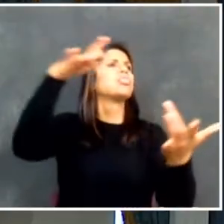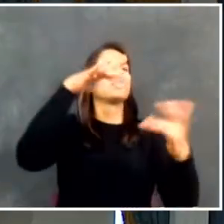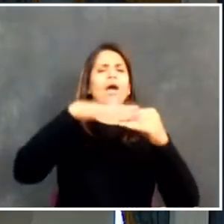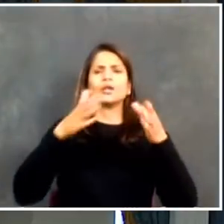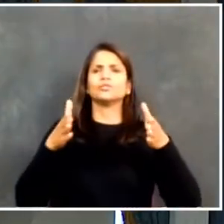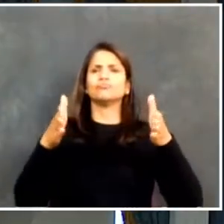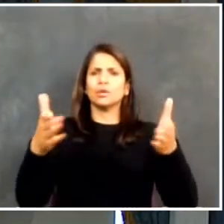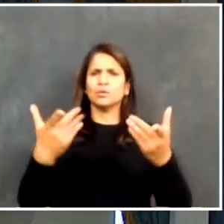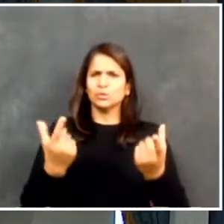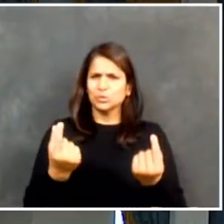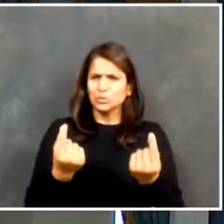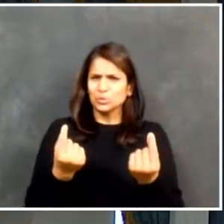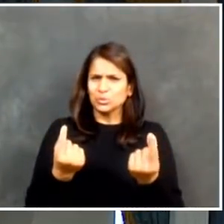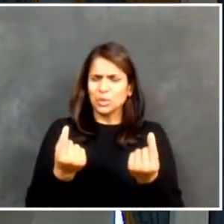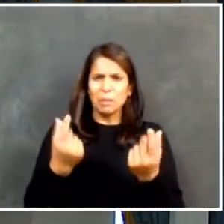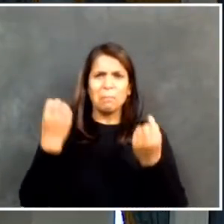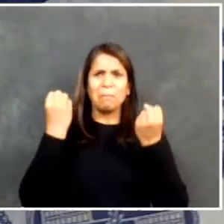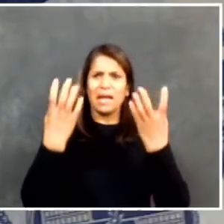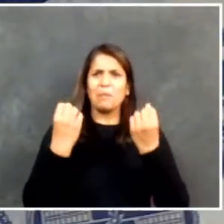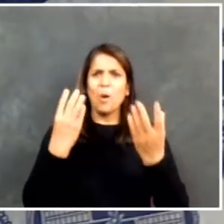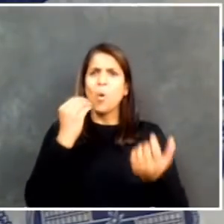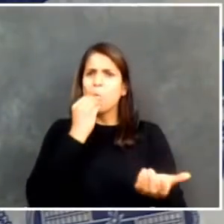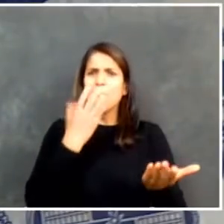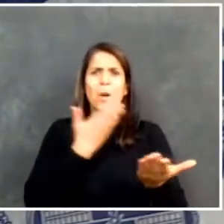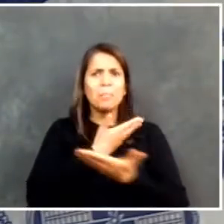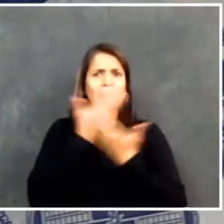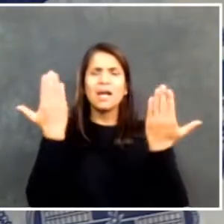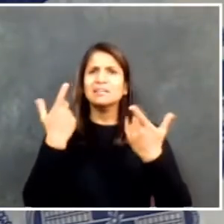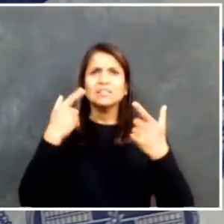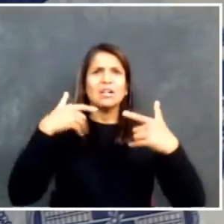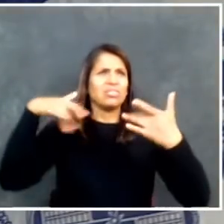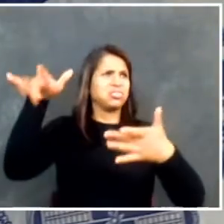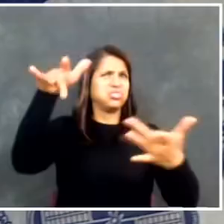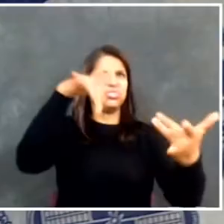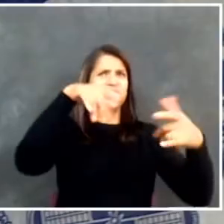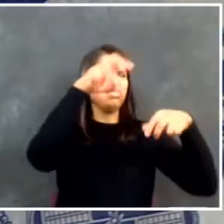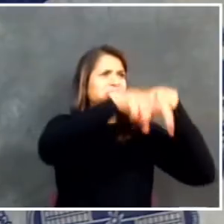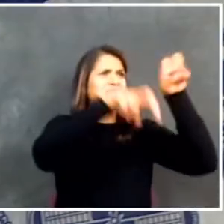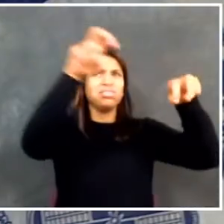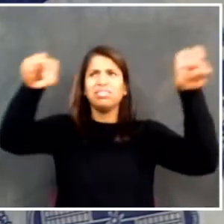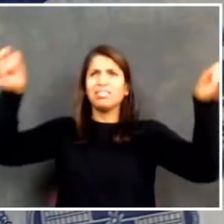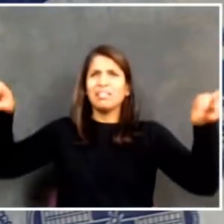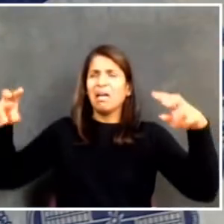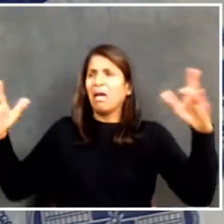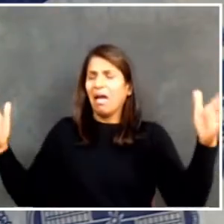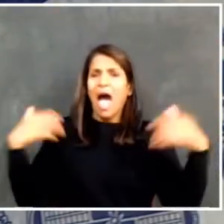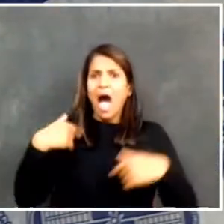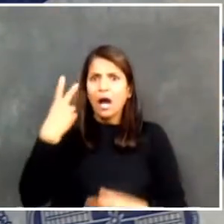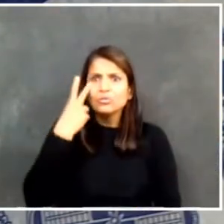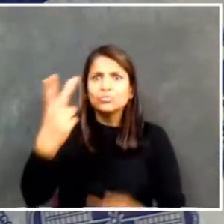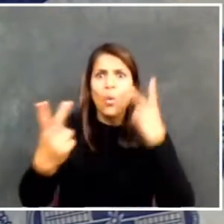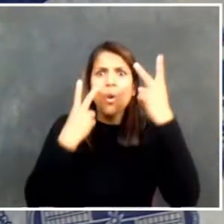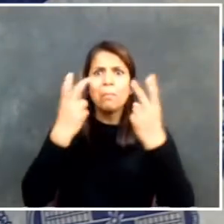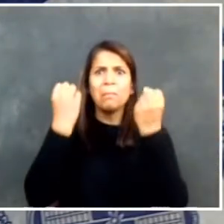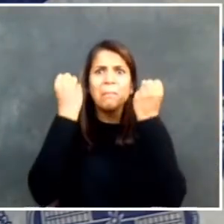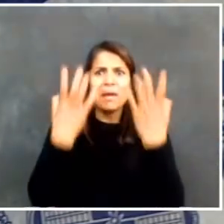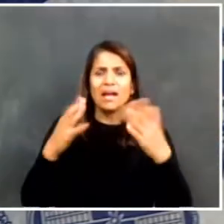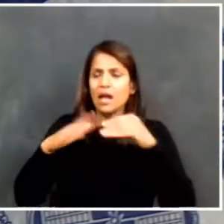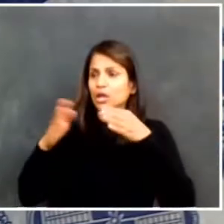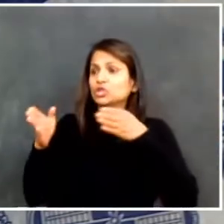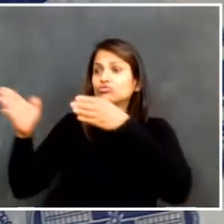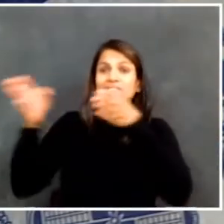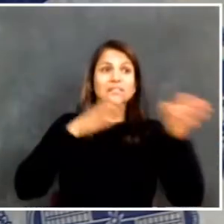reasons? First of all, Juliet, we do not allow encampments in New York City. I want to be very blunt about this and make sure